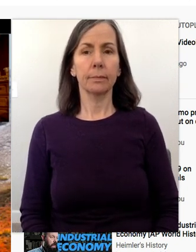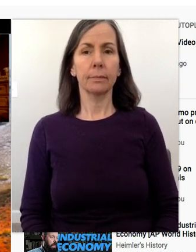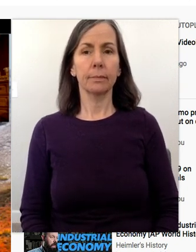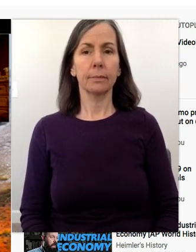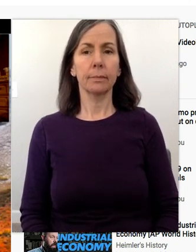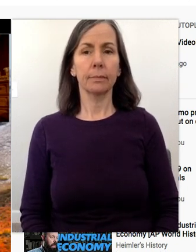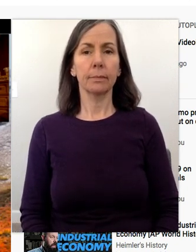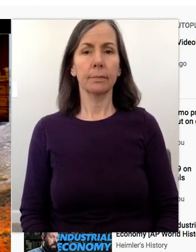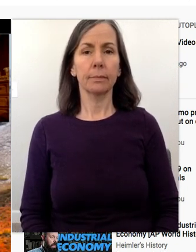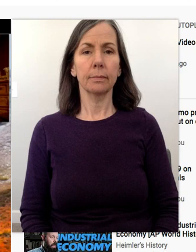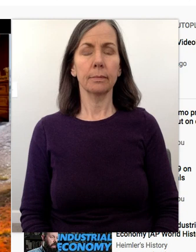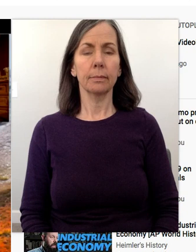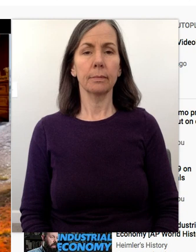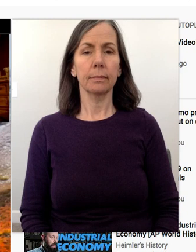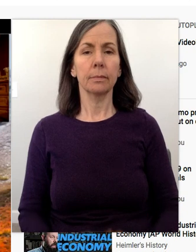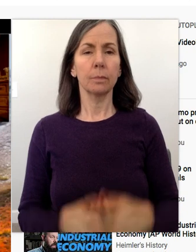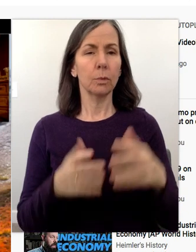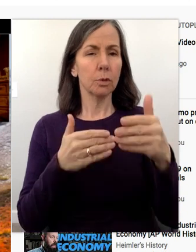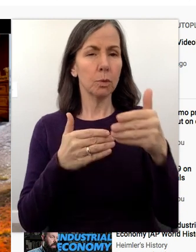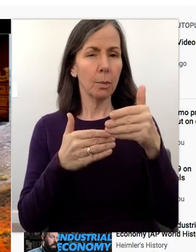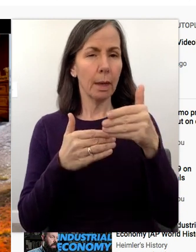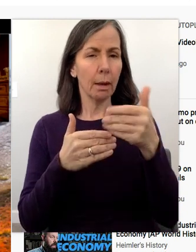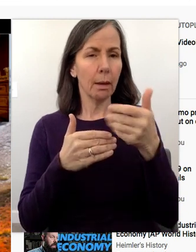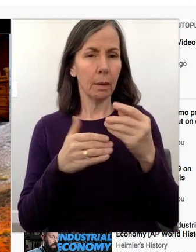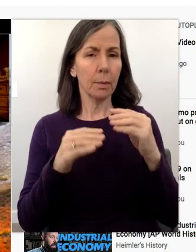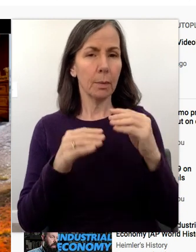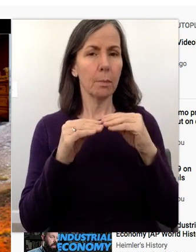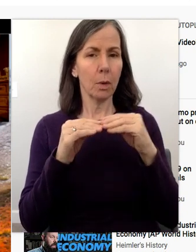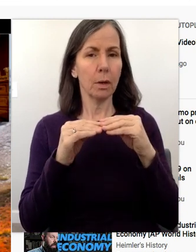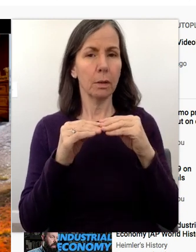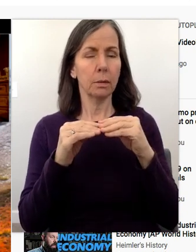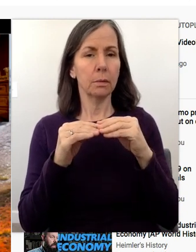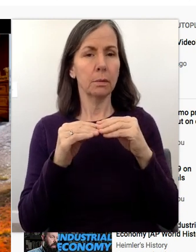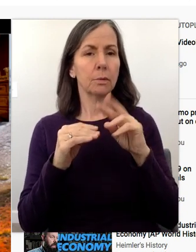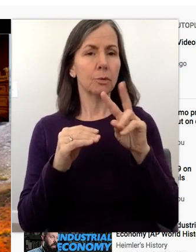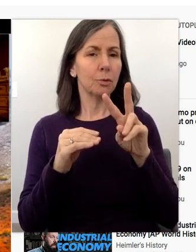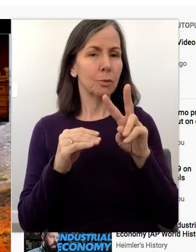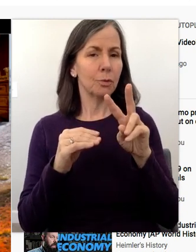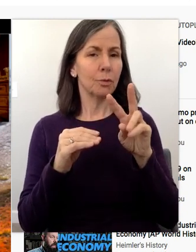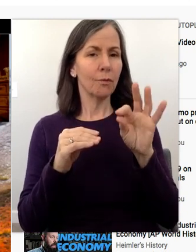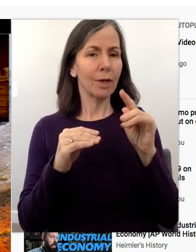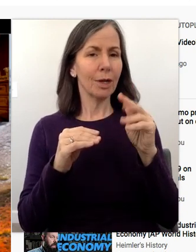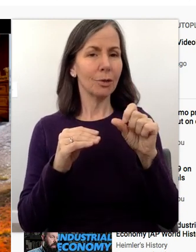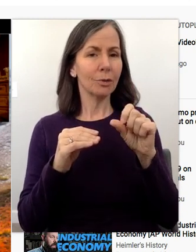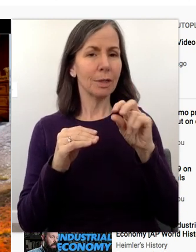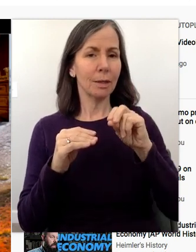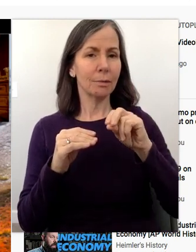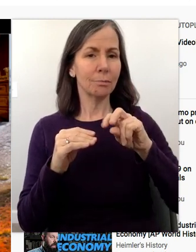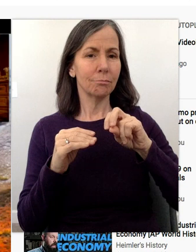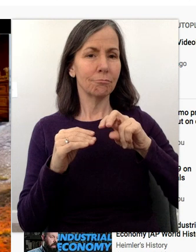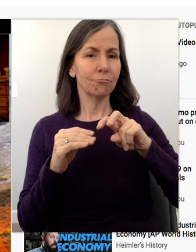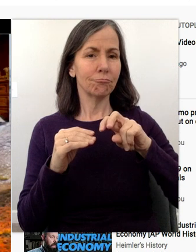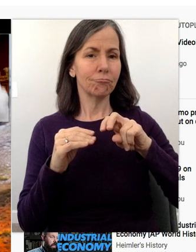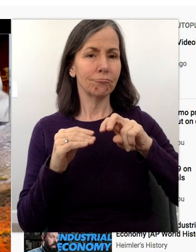Now zoom in a little bit. You can just do that by using 2 fingers to zoom in on your